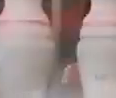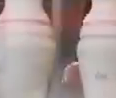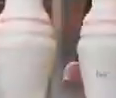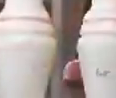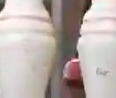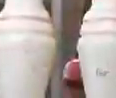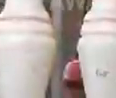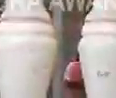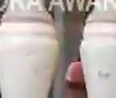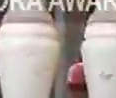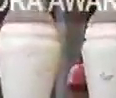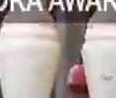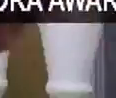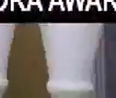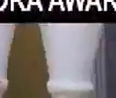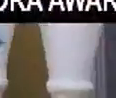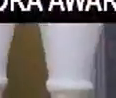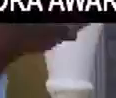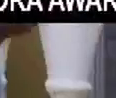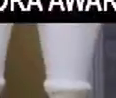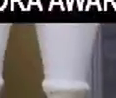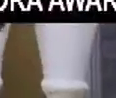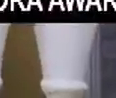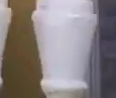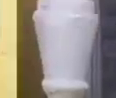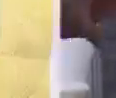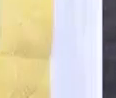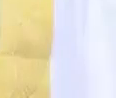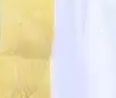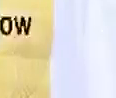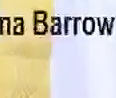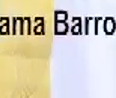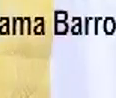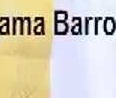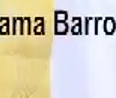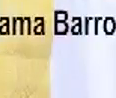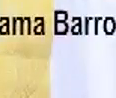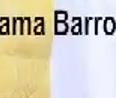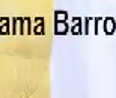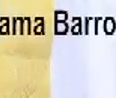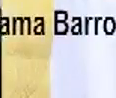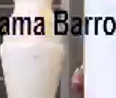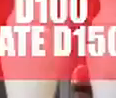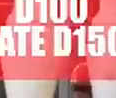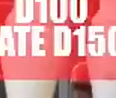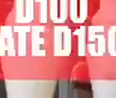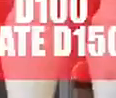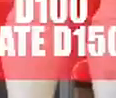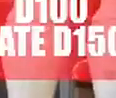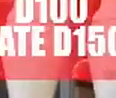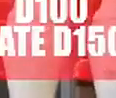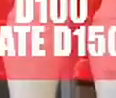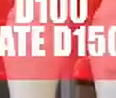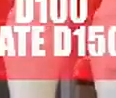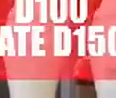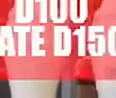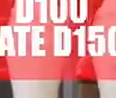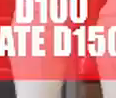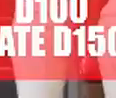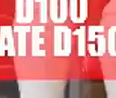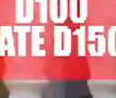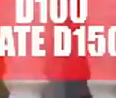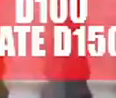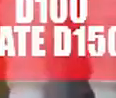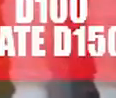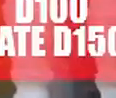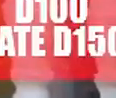Iko banko nyaton ko minketa adama baruti anala numonyo first lady ye nyim ben kere sika ya ditel